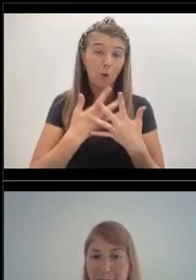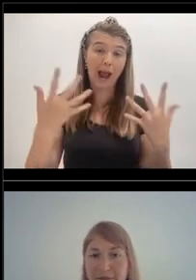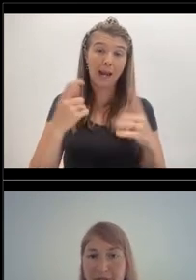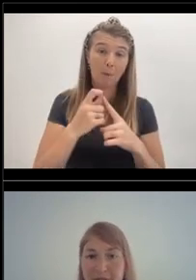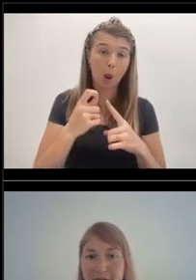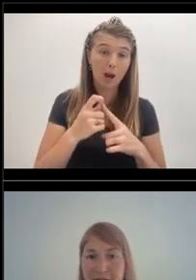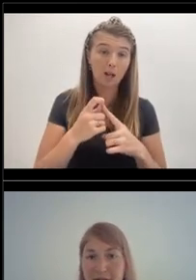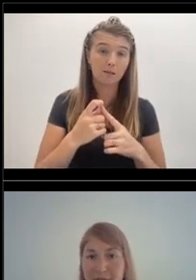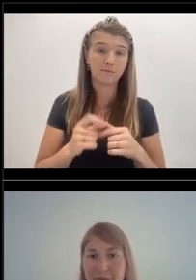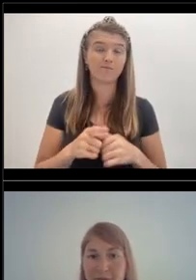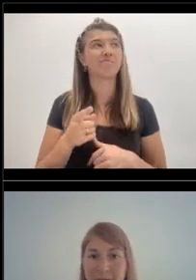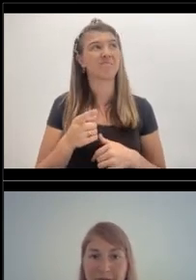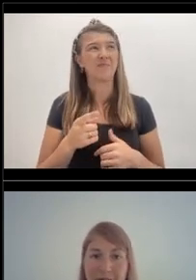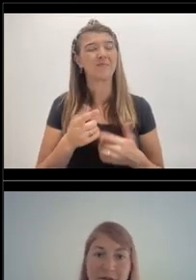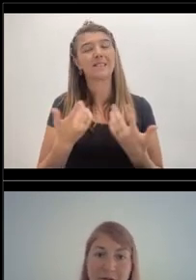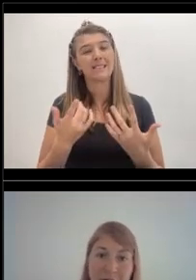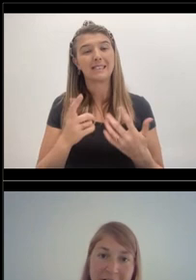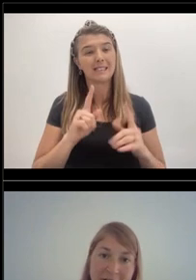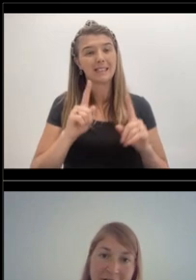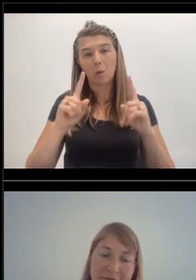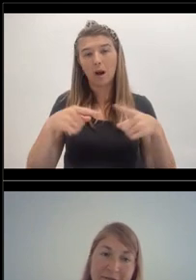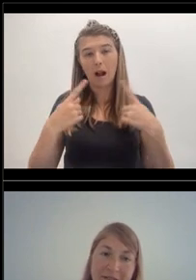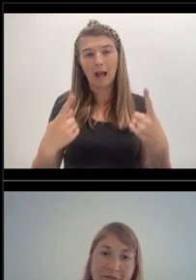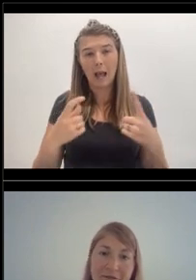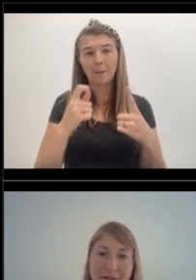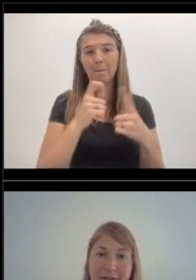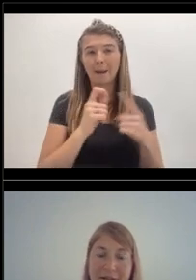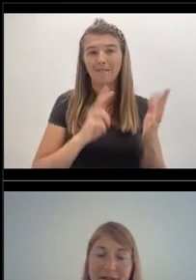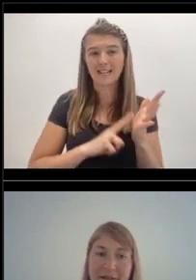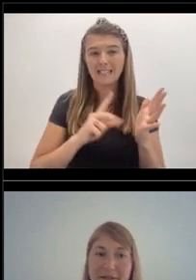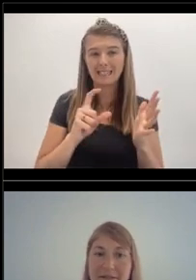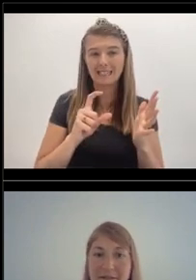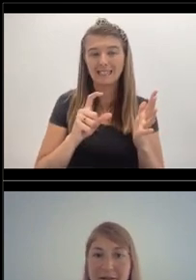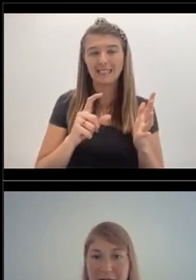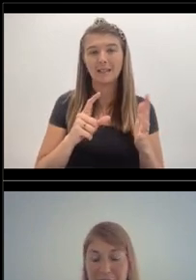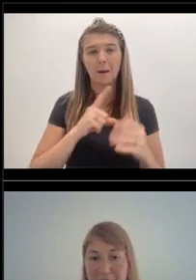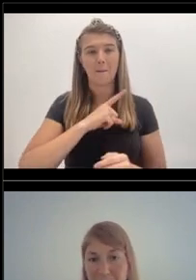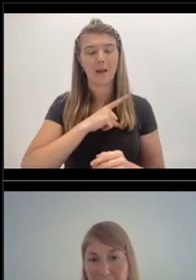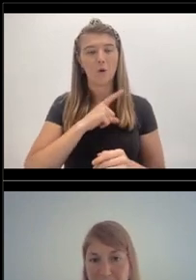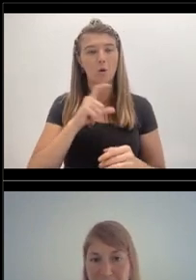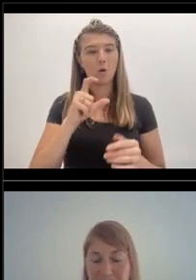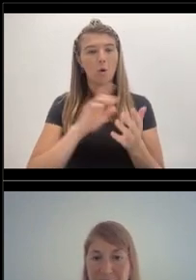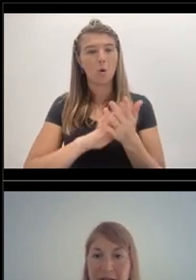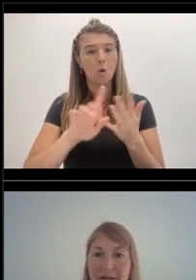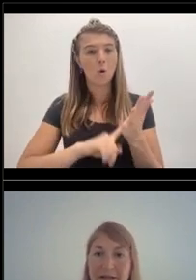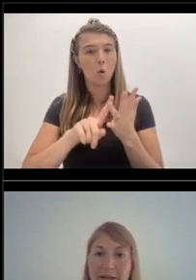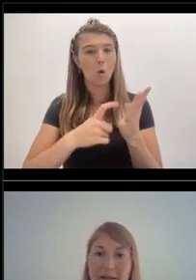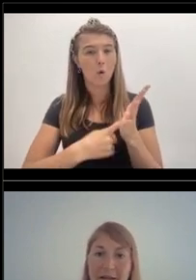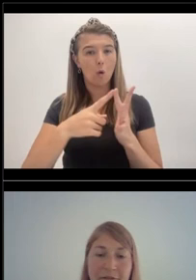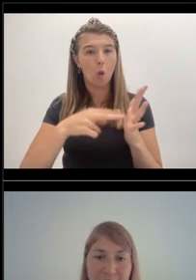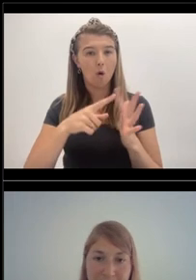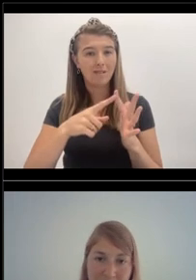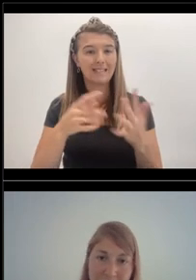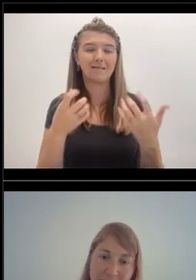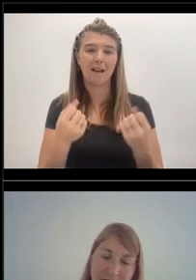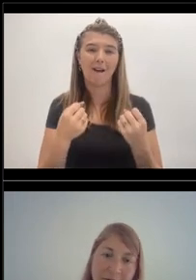There's PVC, for example, polyvinyl chloride. So the chlorine does give problems. I